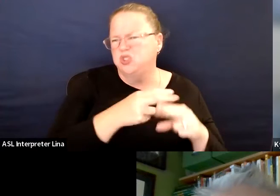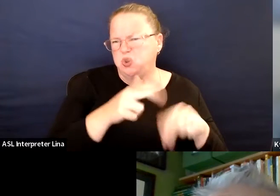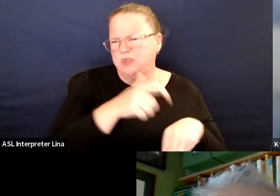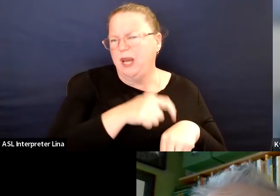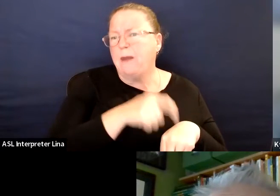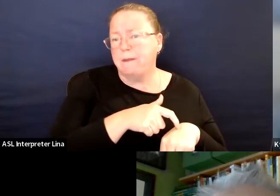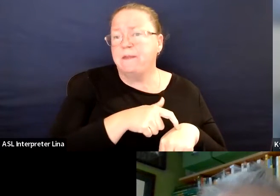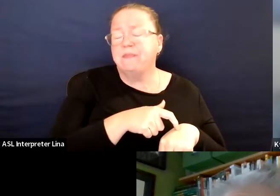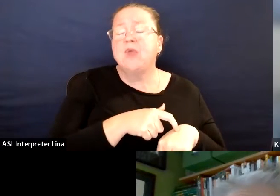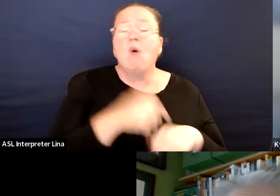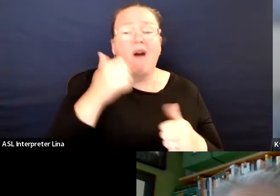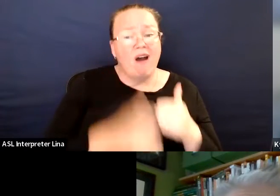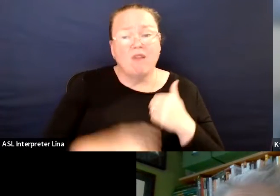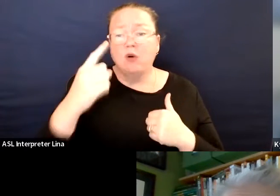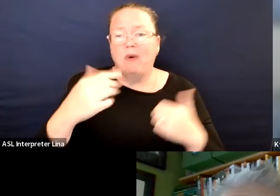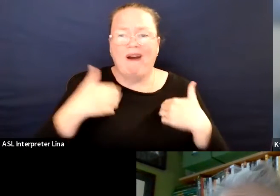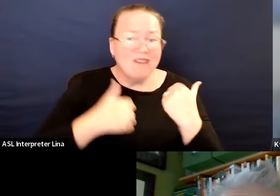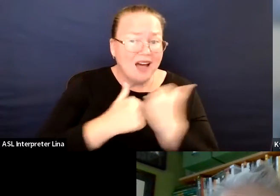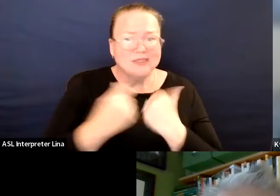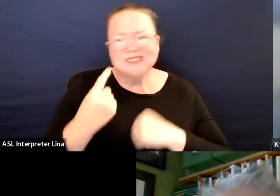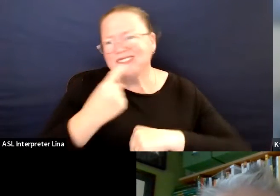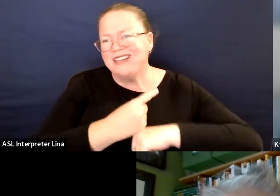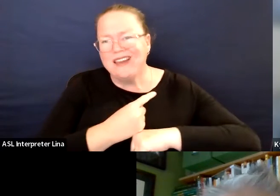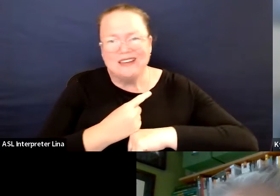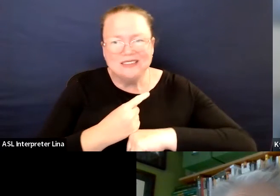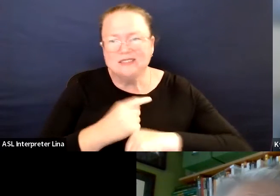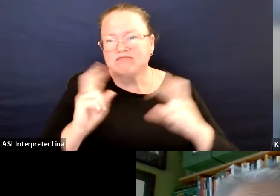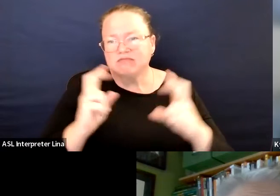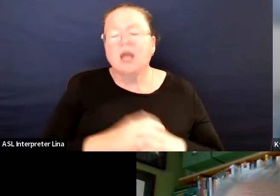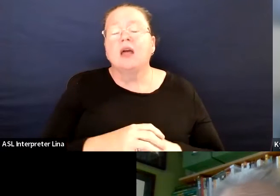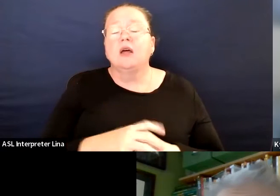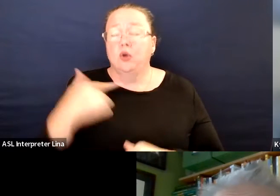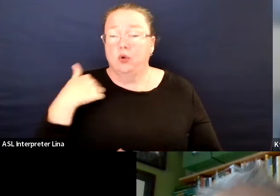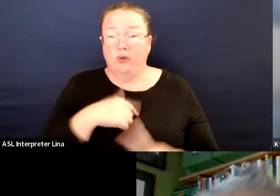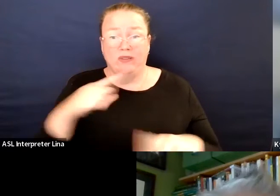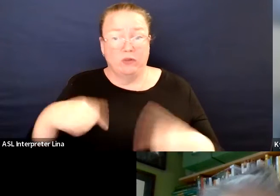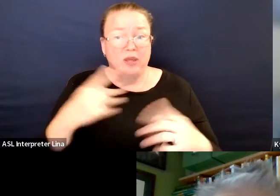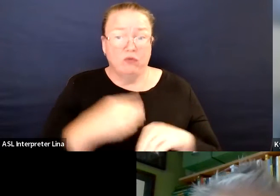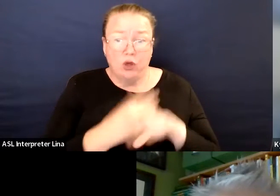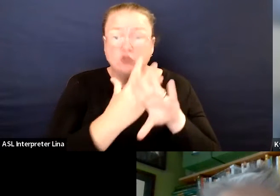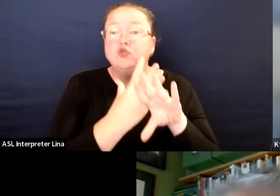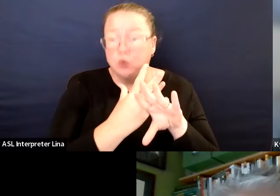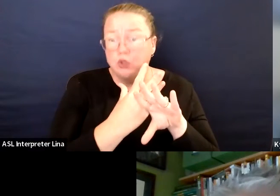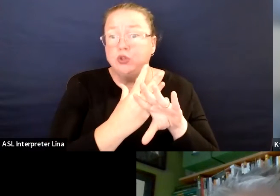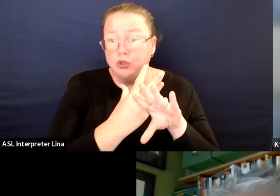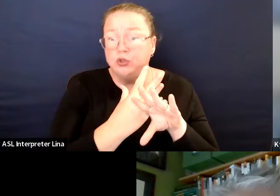while. So everybody has their advocacy days. And we've been doing those virtually recently, of